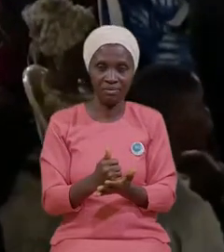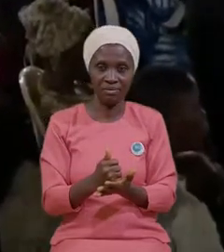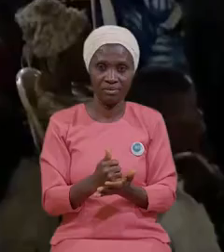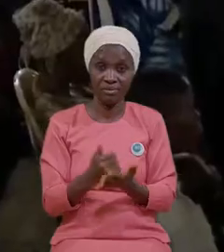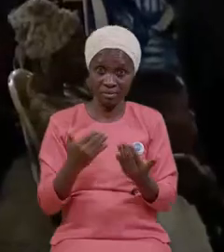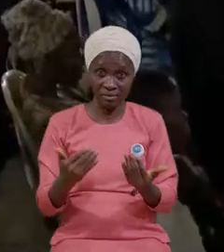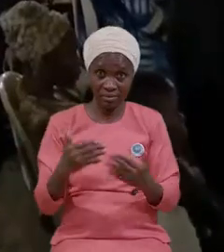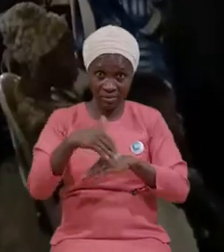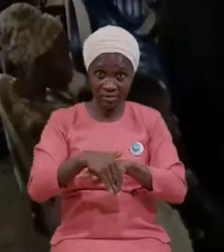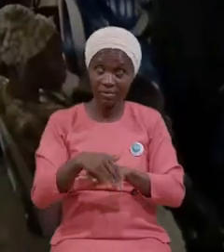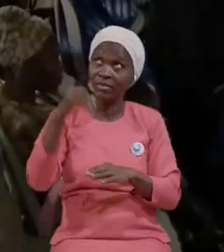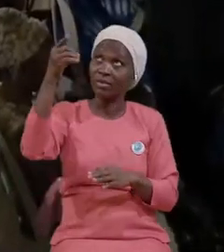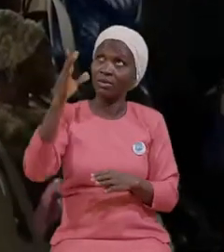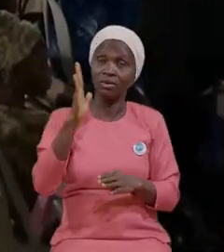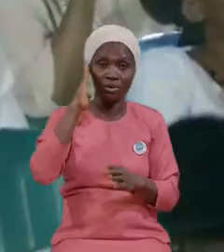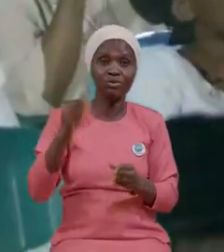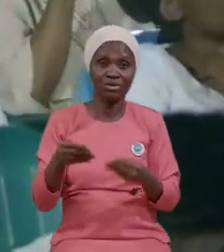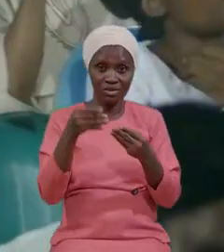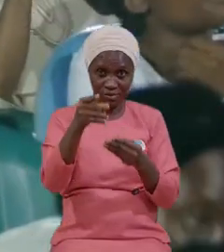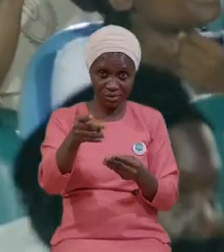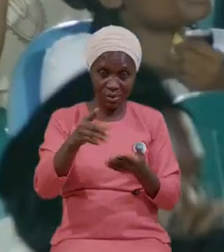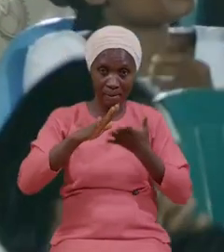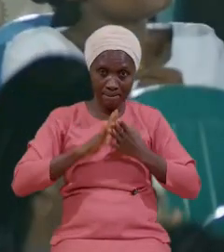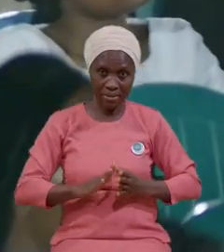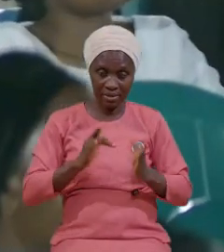Tonight, God will grant you peace.